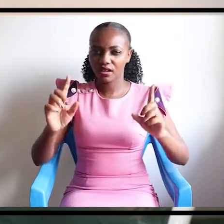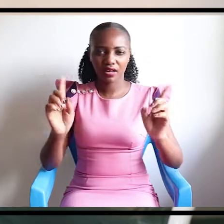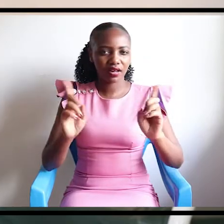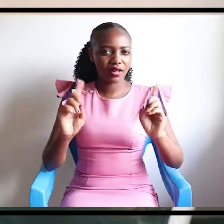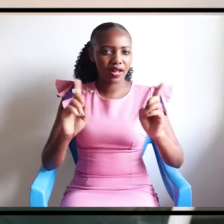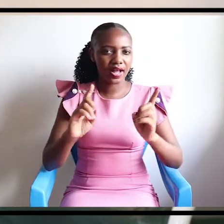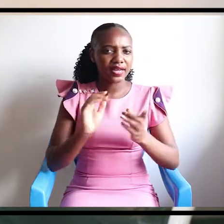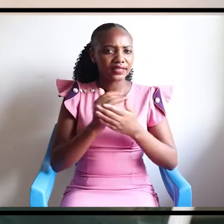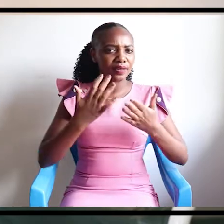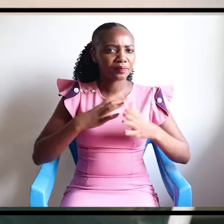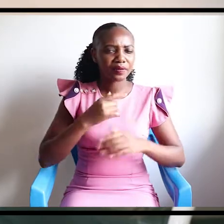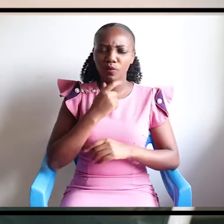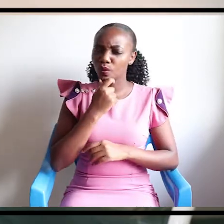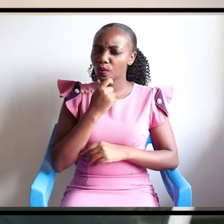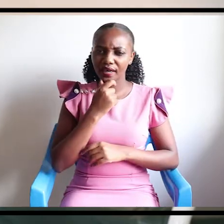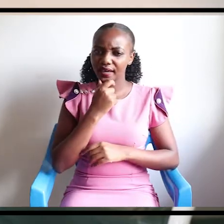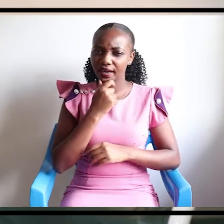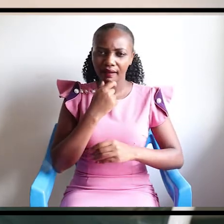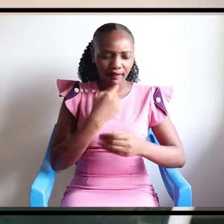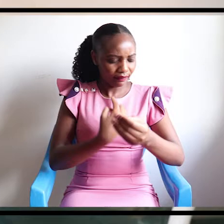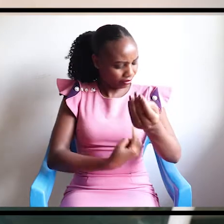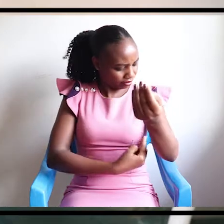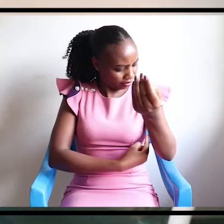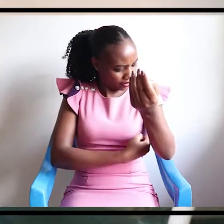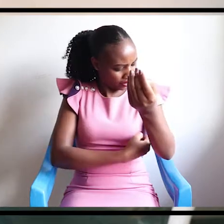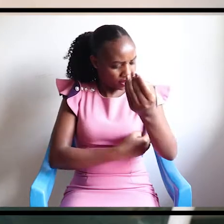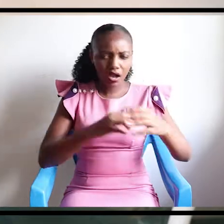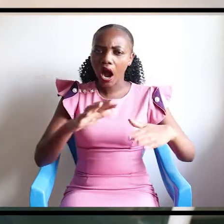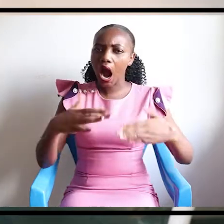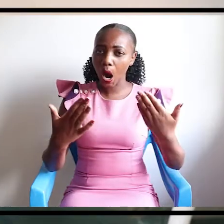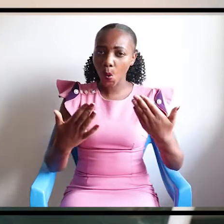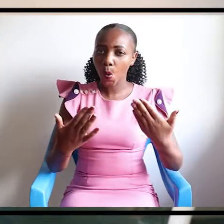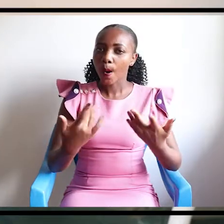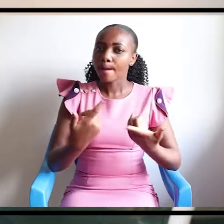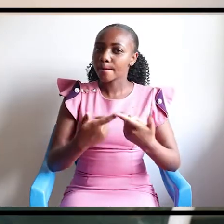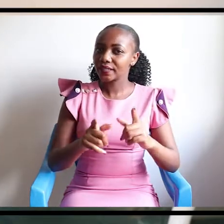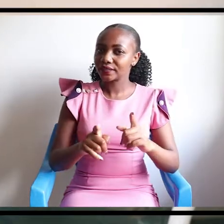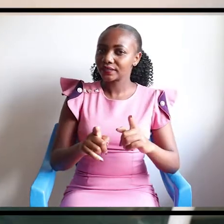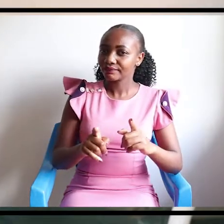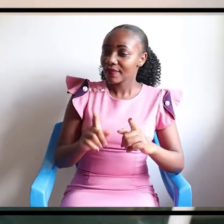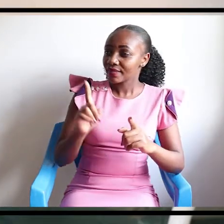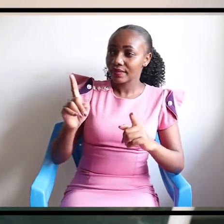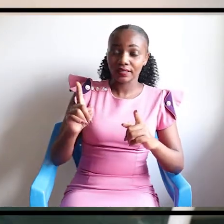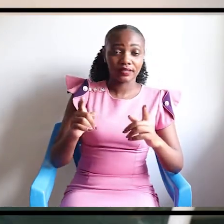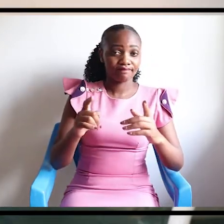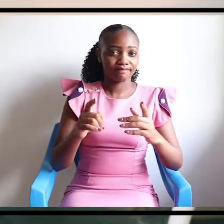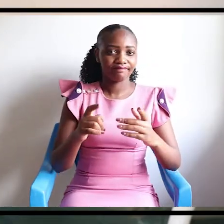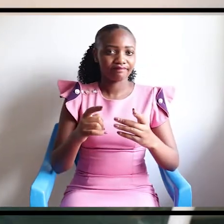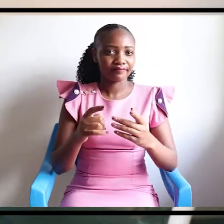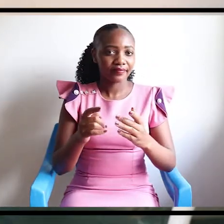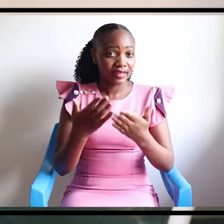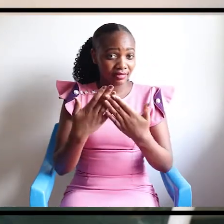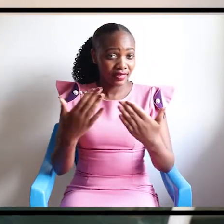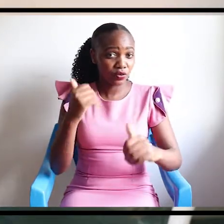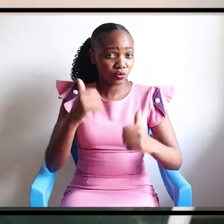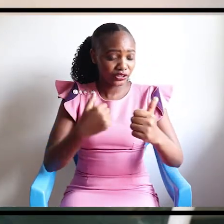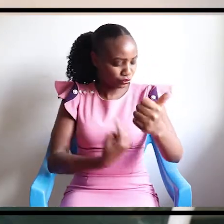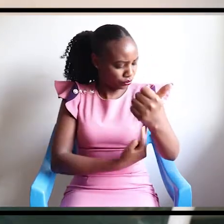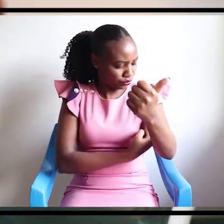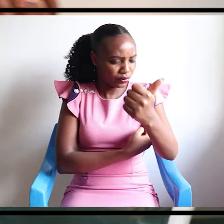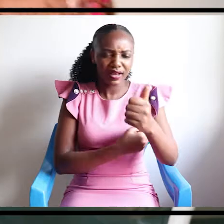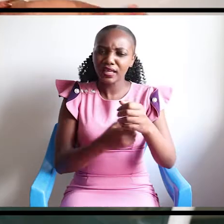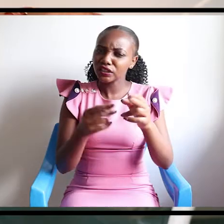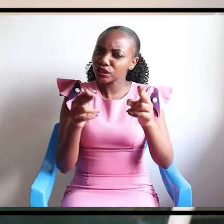how does it get under your skin. But fact is, these are only holders. The thing that gets to your body is this small